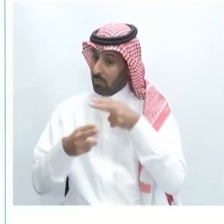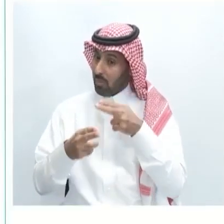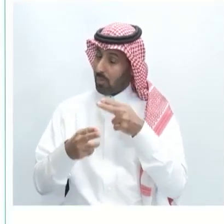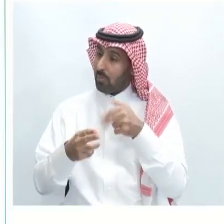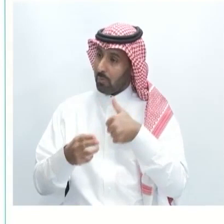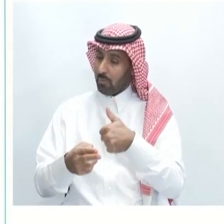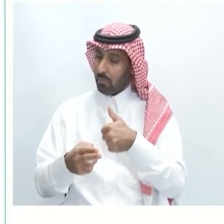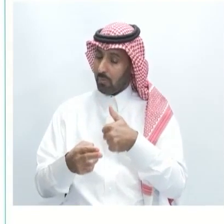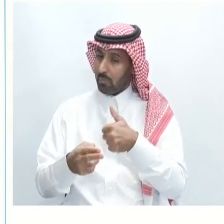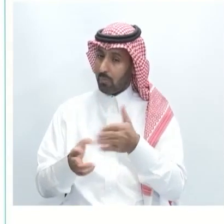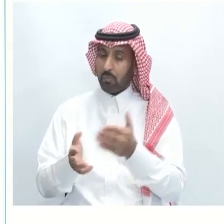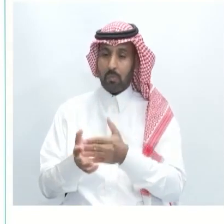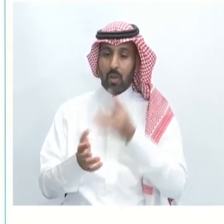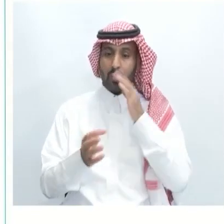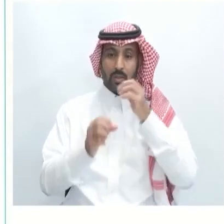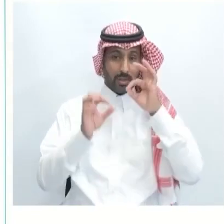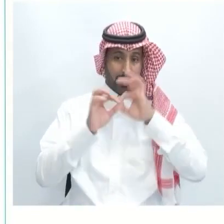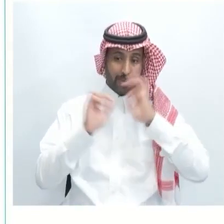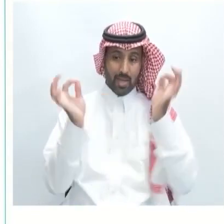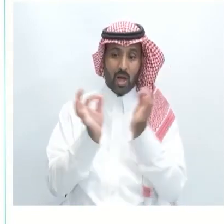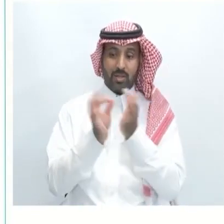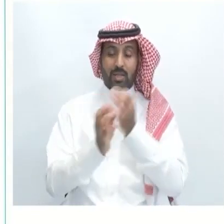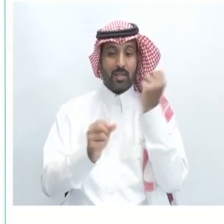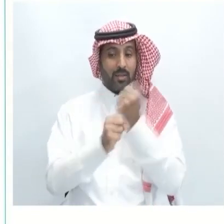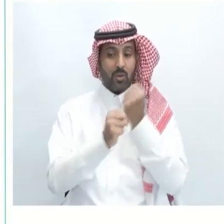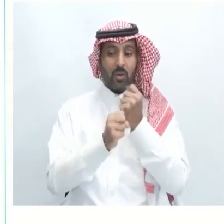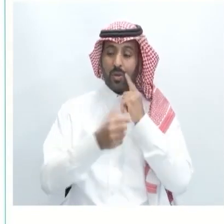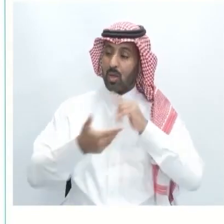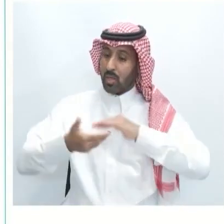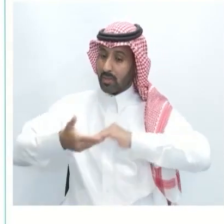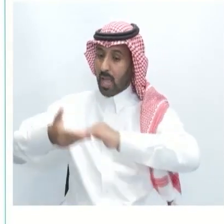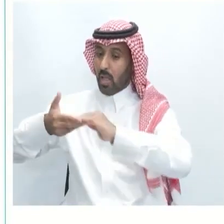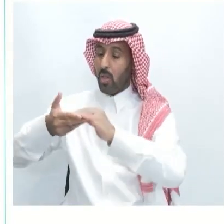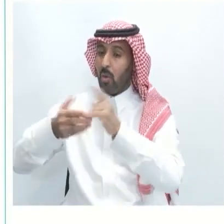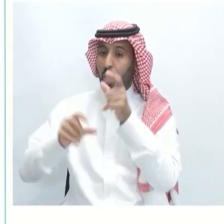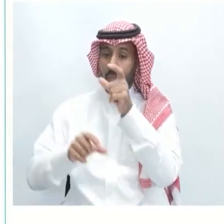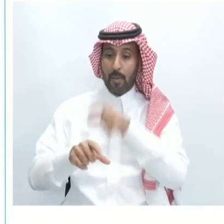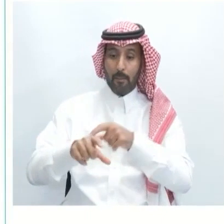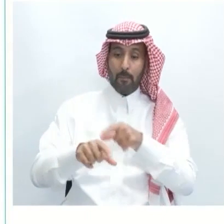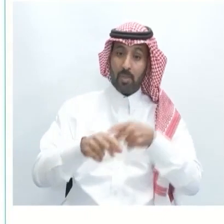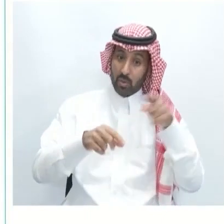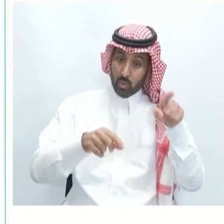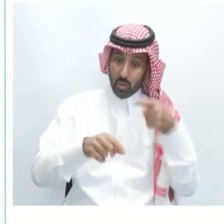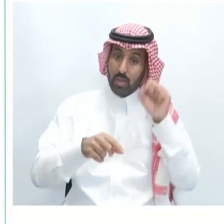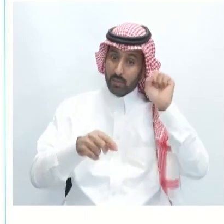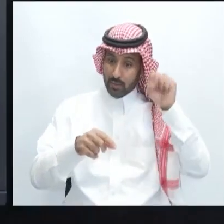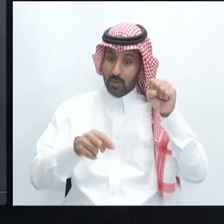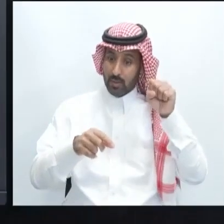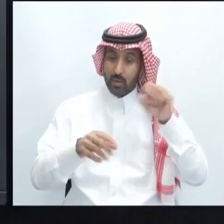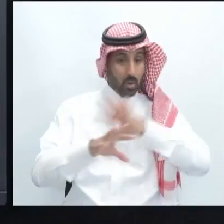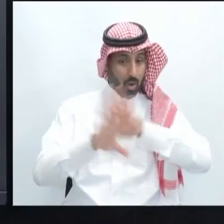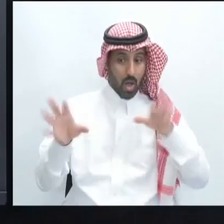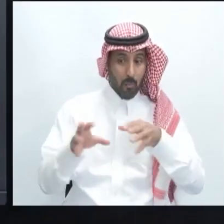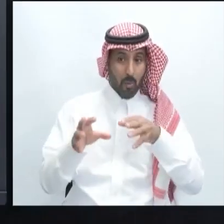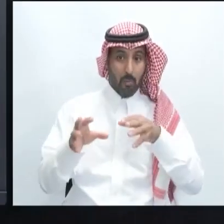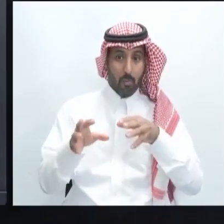So what about social workers? Social workers, Is it yes or no? Are the majority